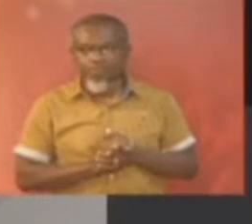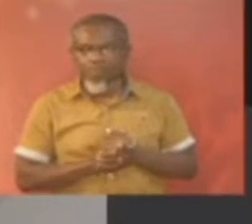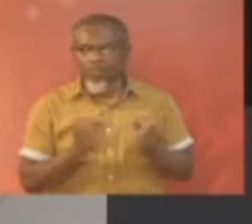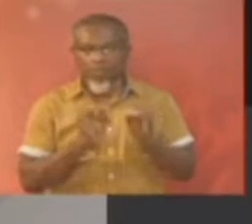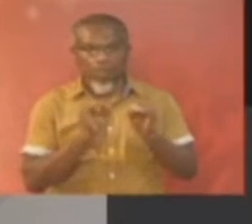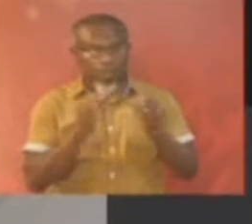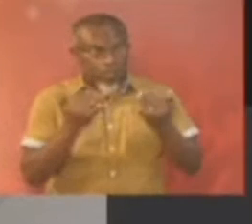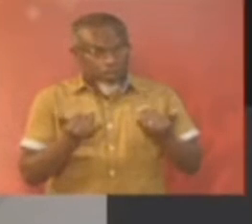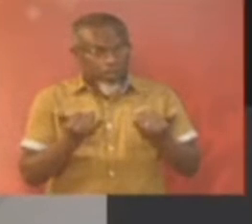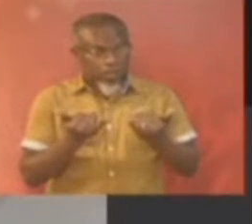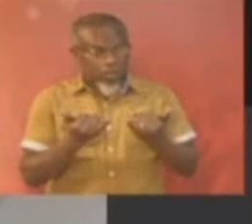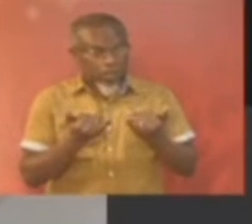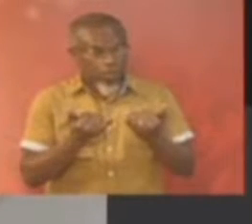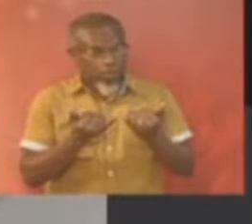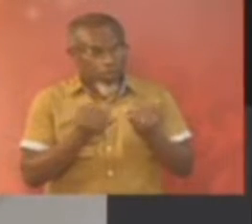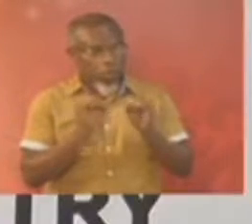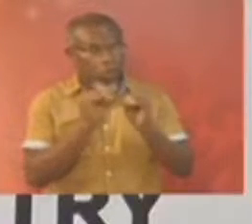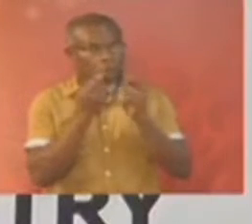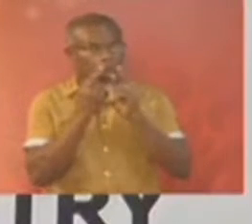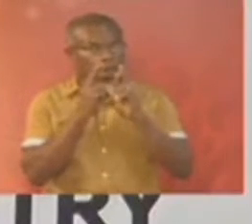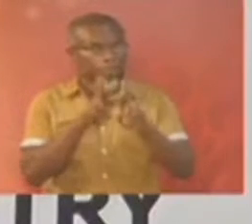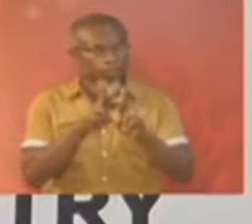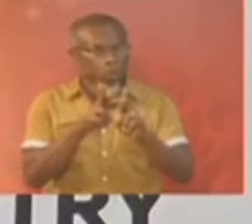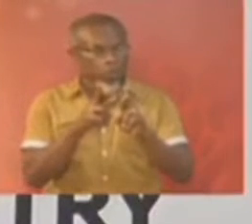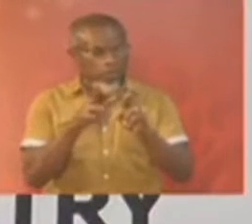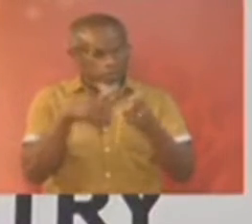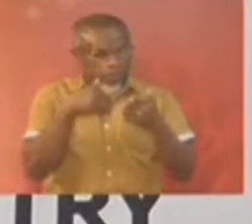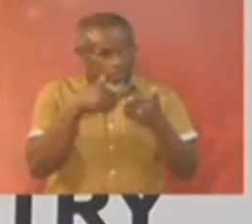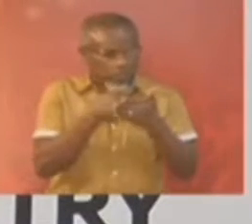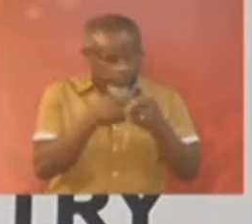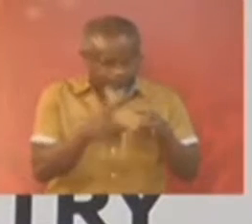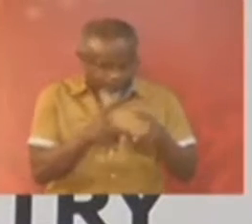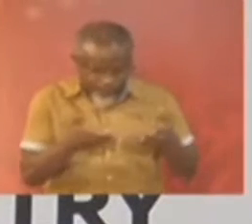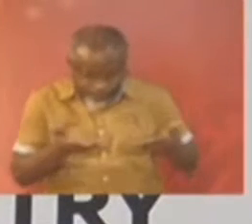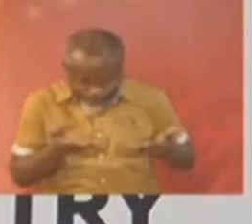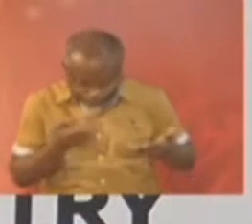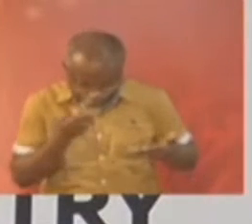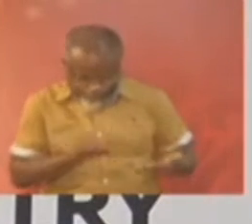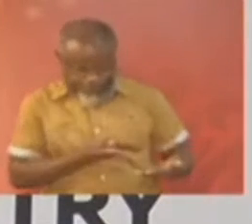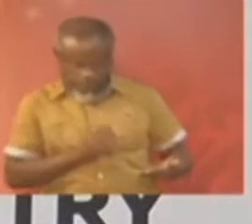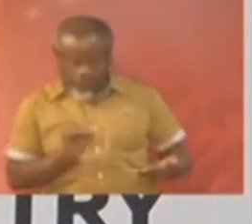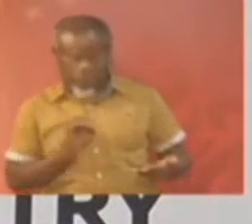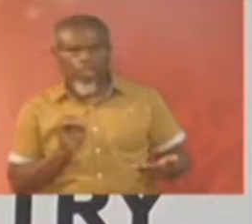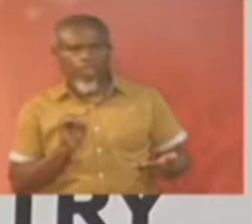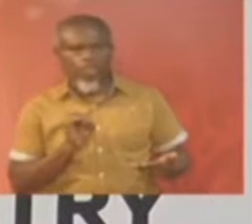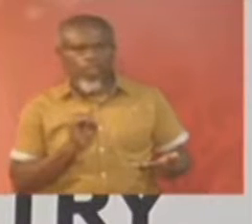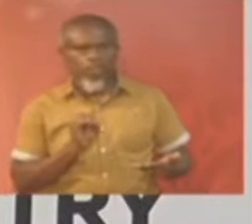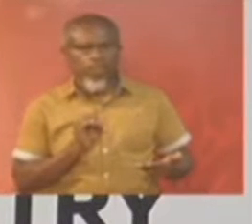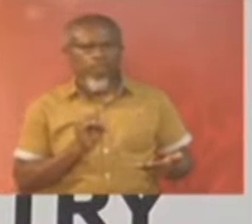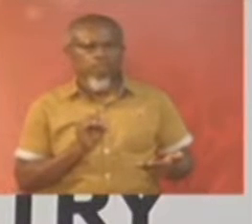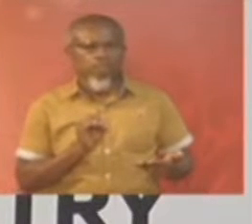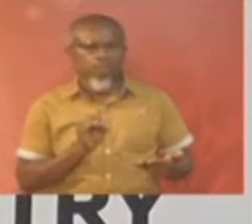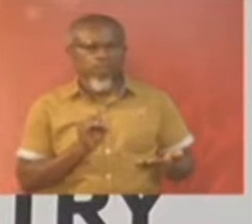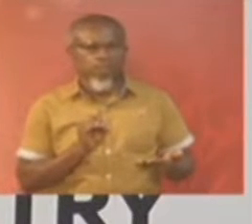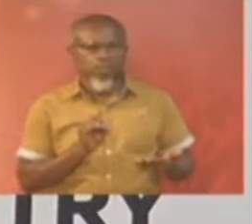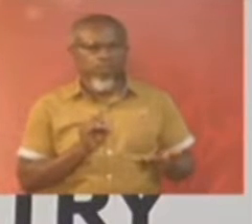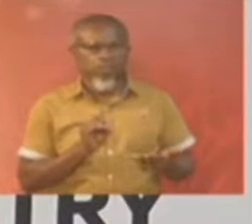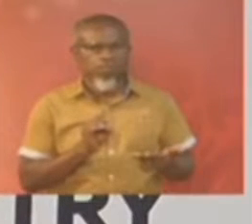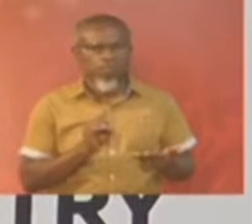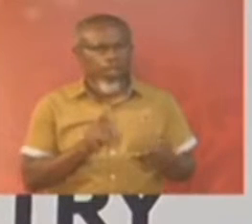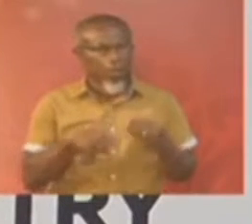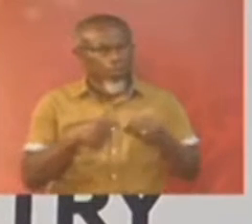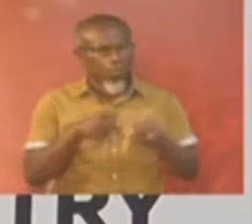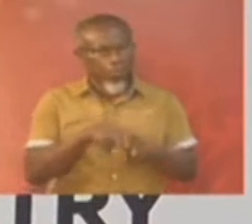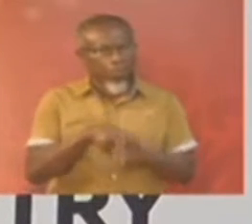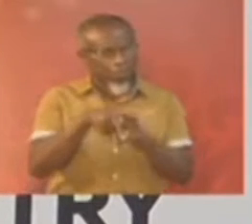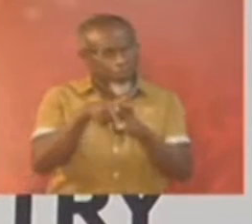no such report has come across my desk as it relates to that first matter, Arima Racing Club. So I haven't received anything regarding that from Ministry of Trade